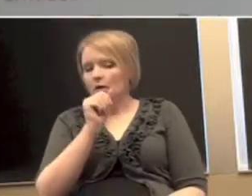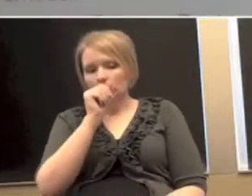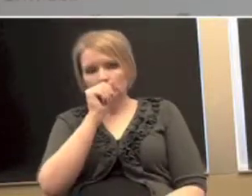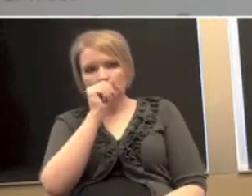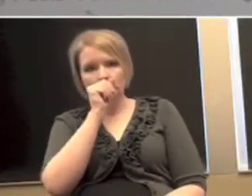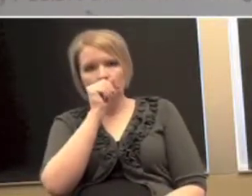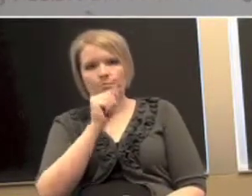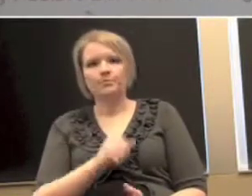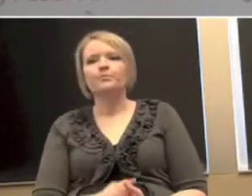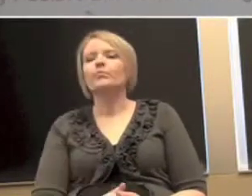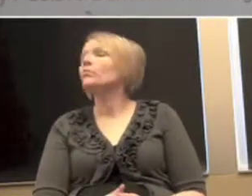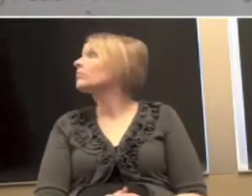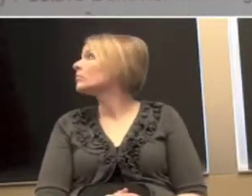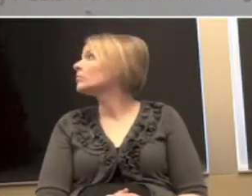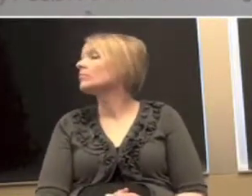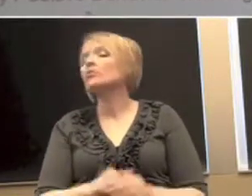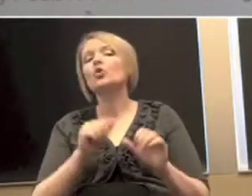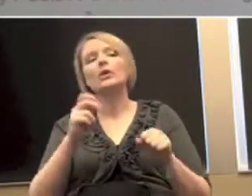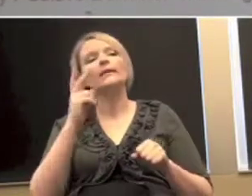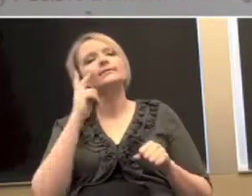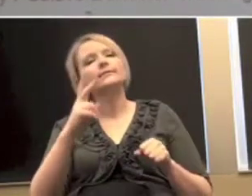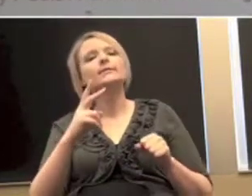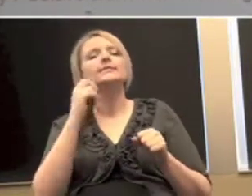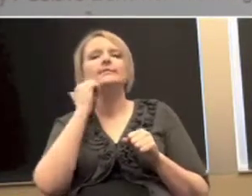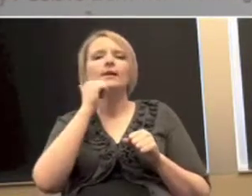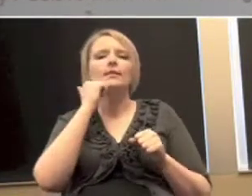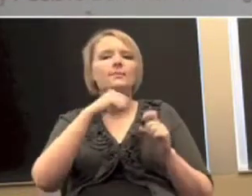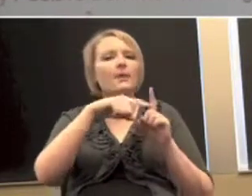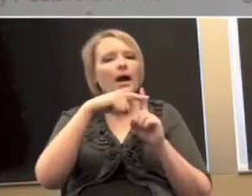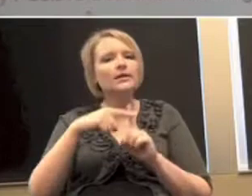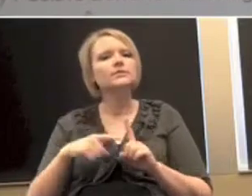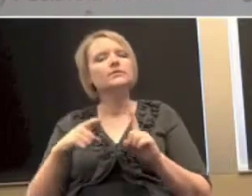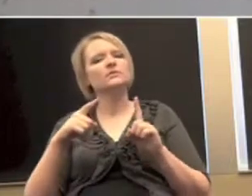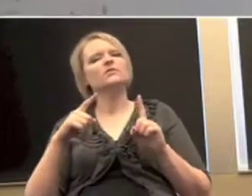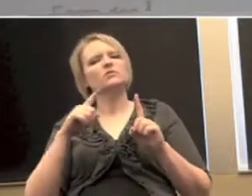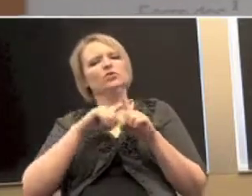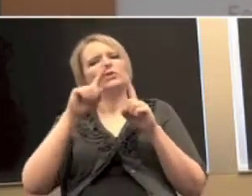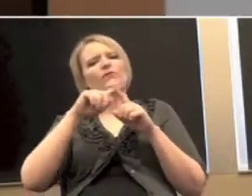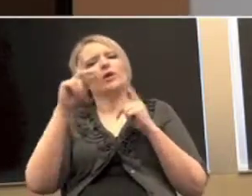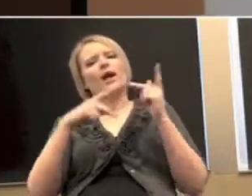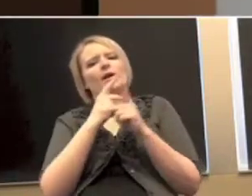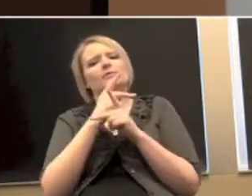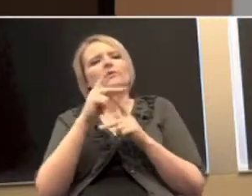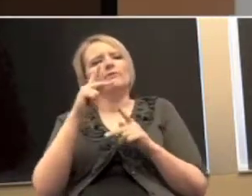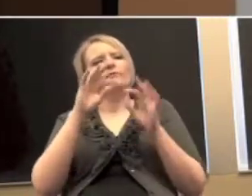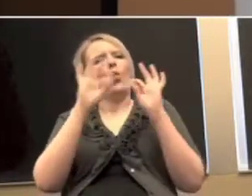So you can look up here in terms of daily positives, different kinds of forms that you might want to have.